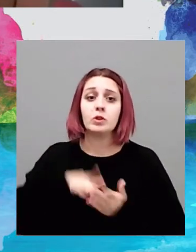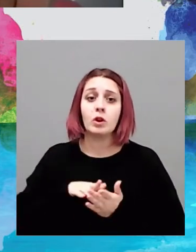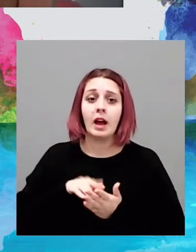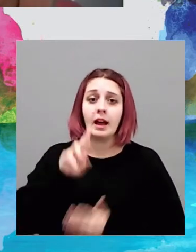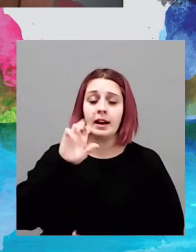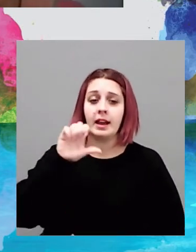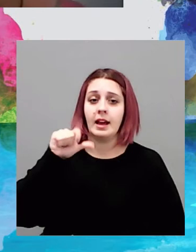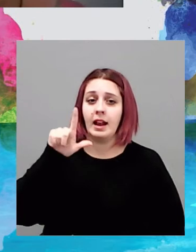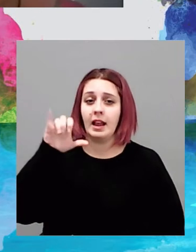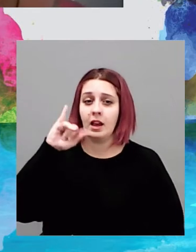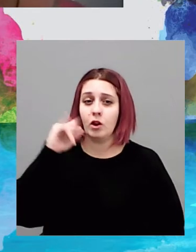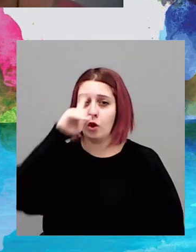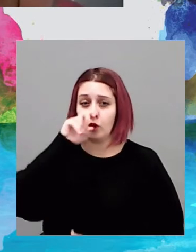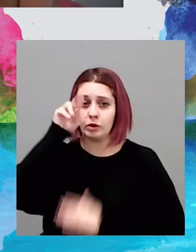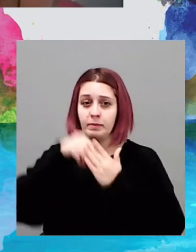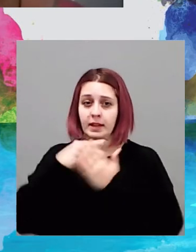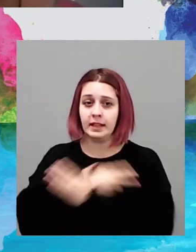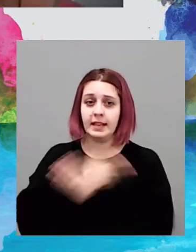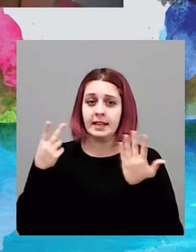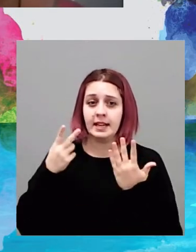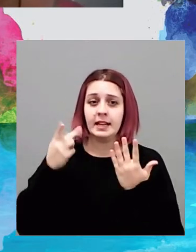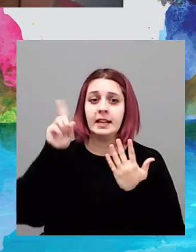Realejo 2016 and Social Deep Grind